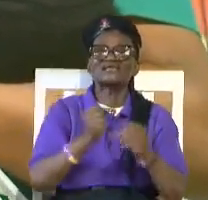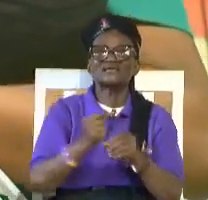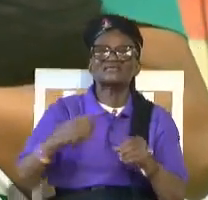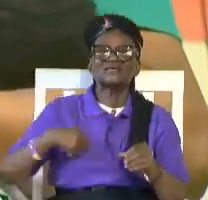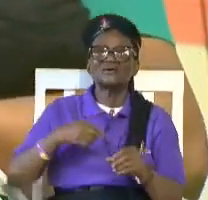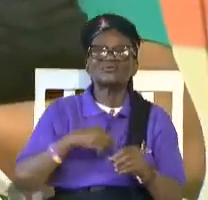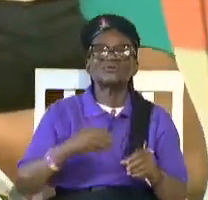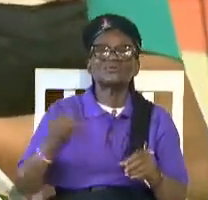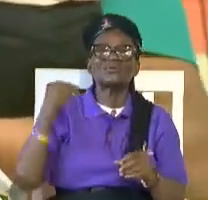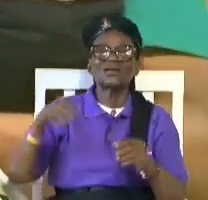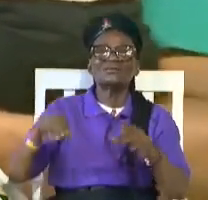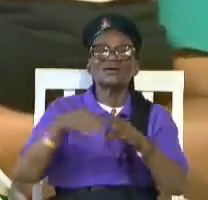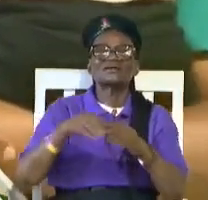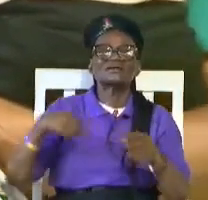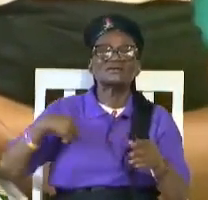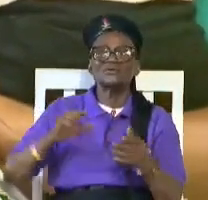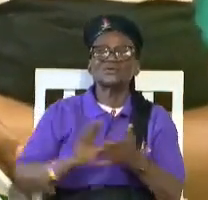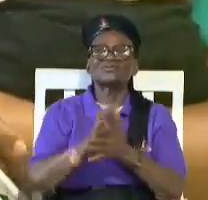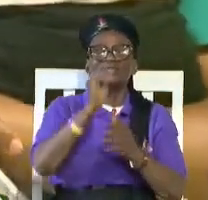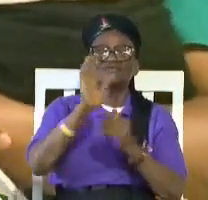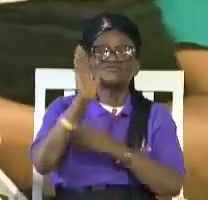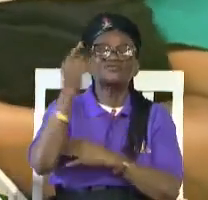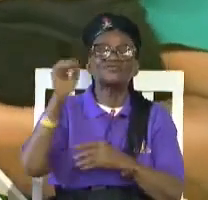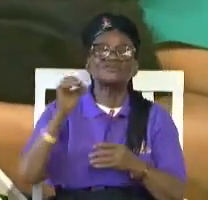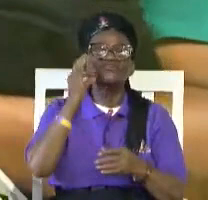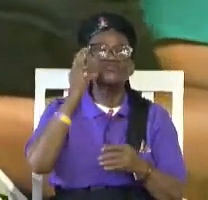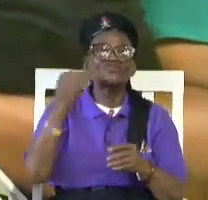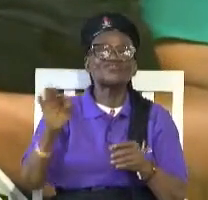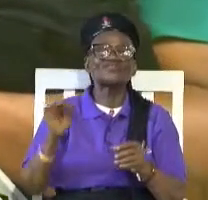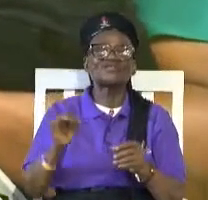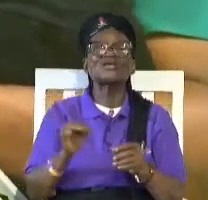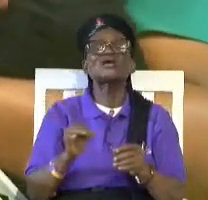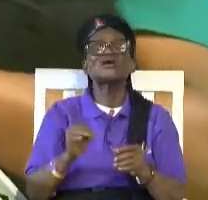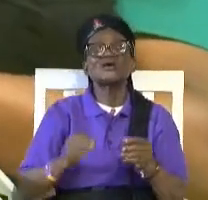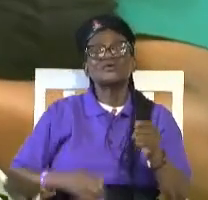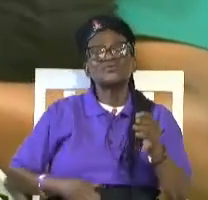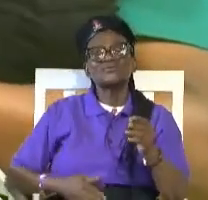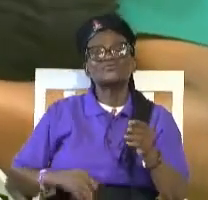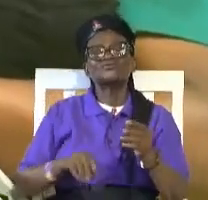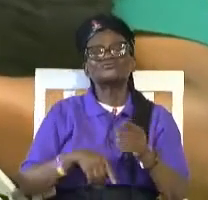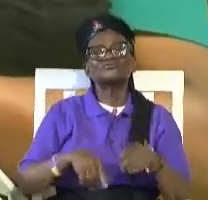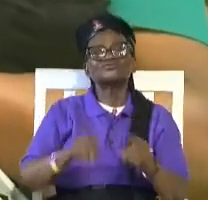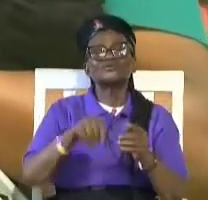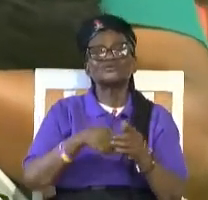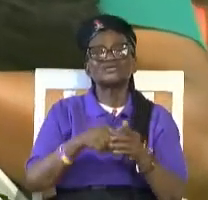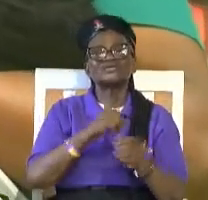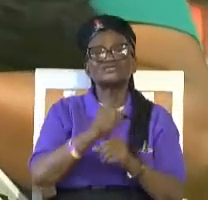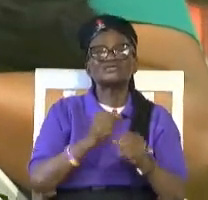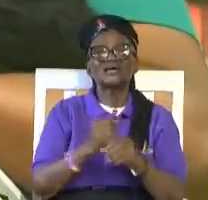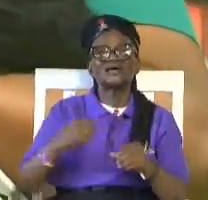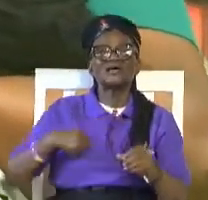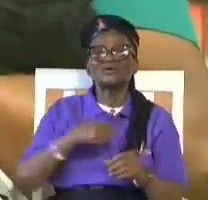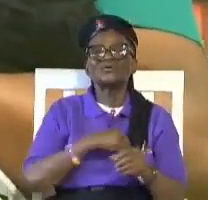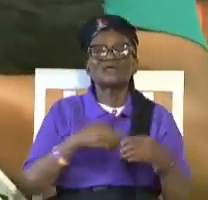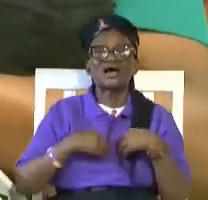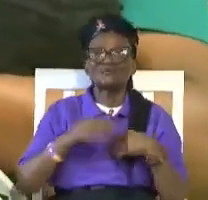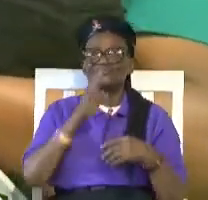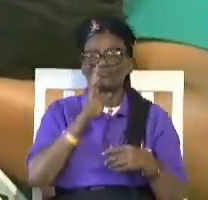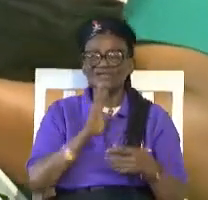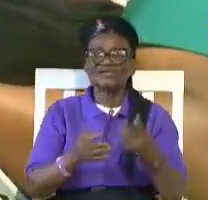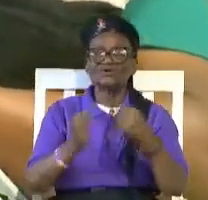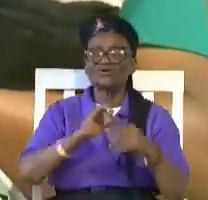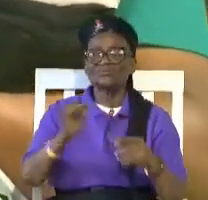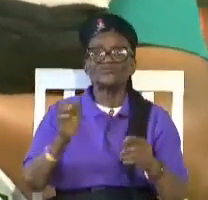been believing God for the blessings of the fruit of the womb. During those years, I've been coming for convention.